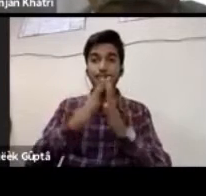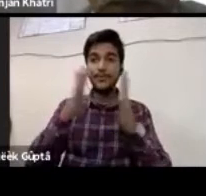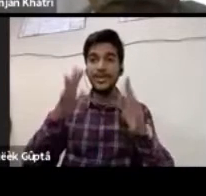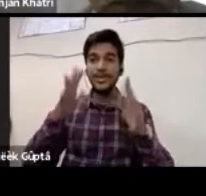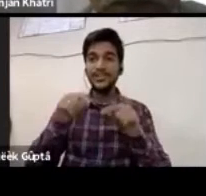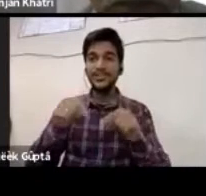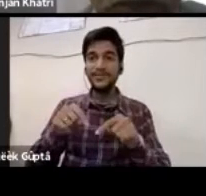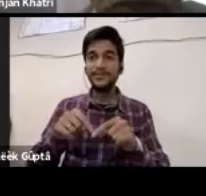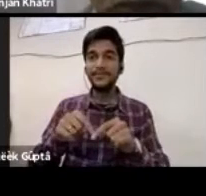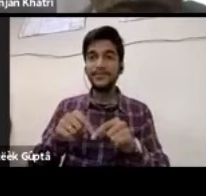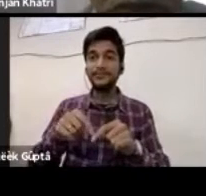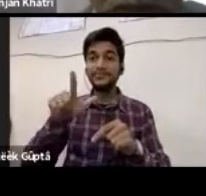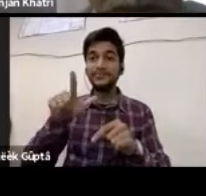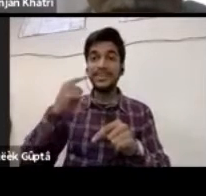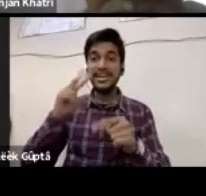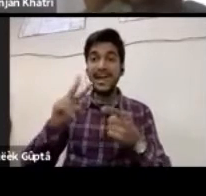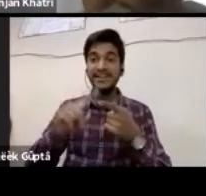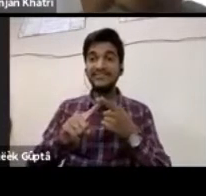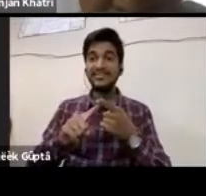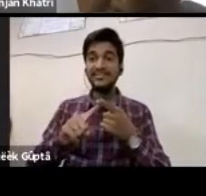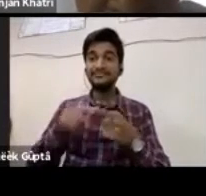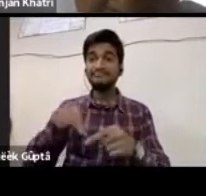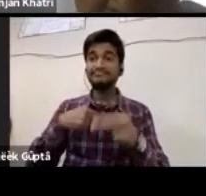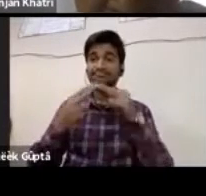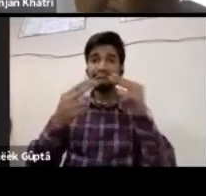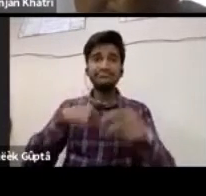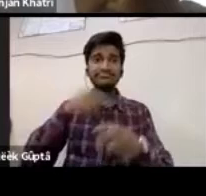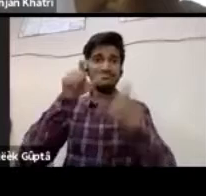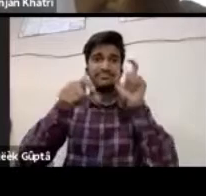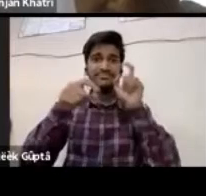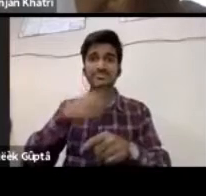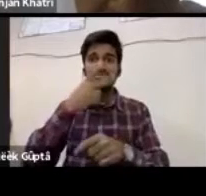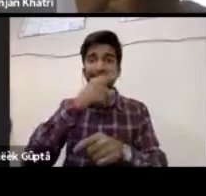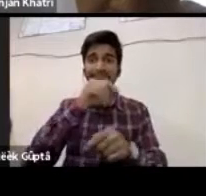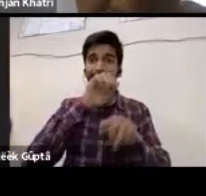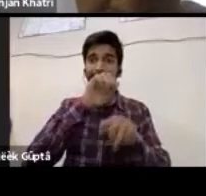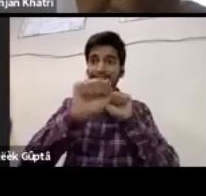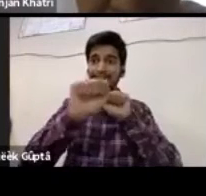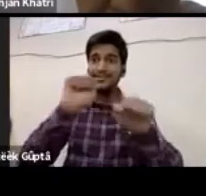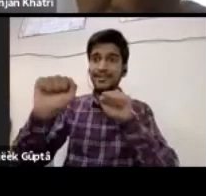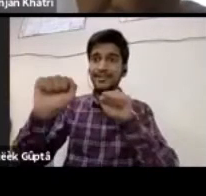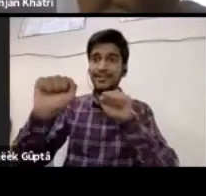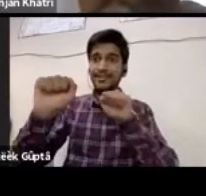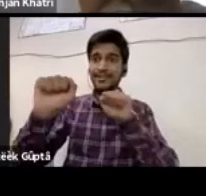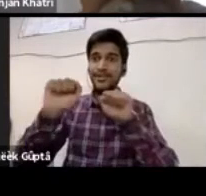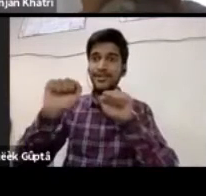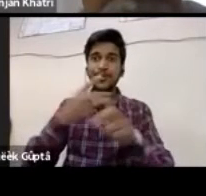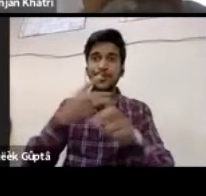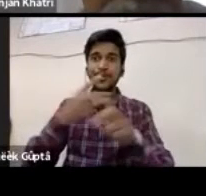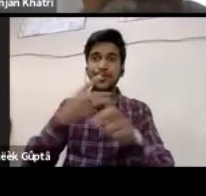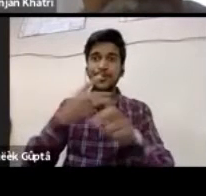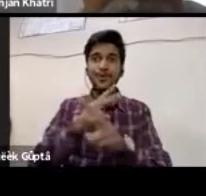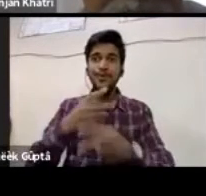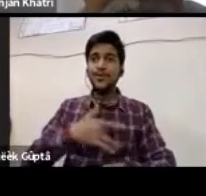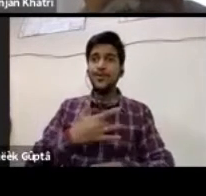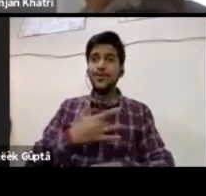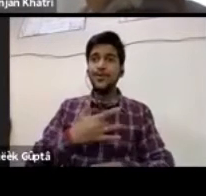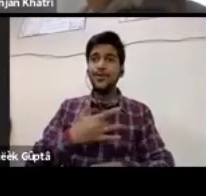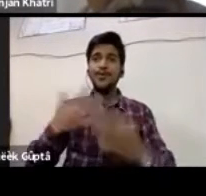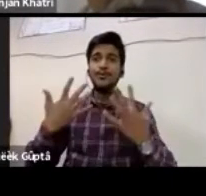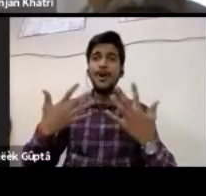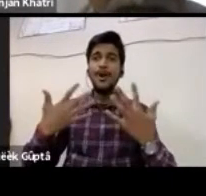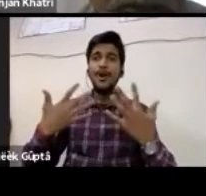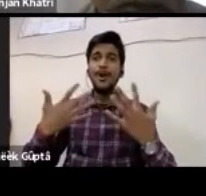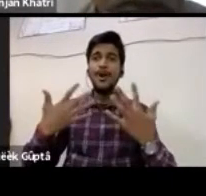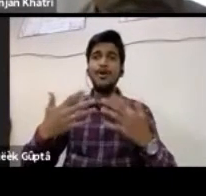Like we have been hearing stories from a couple of the speakers, I think some of them are born with disability and some of them